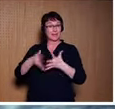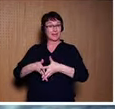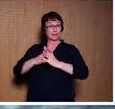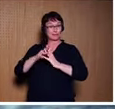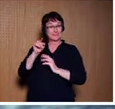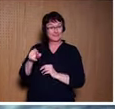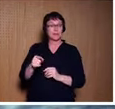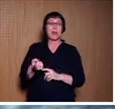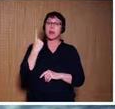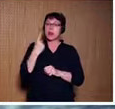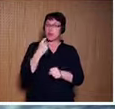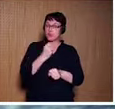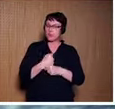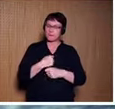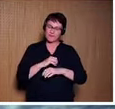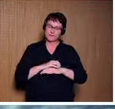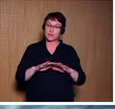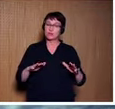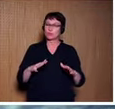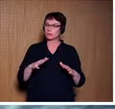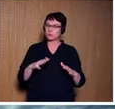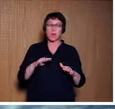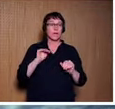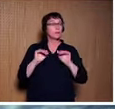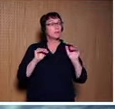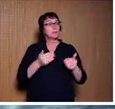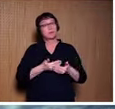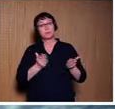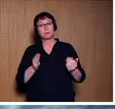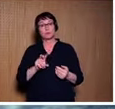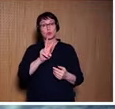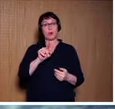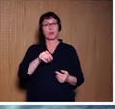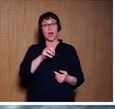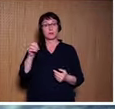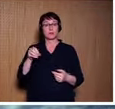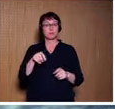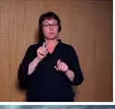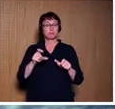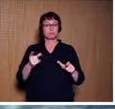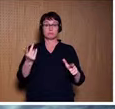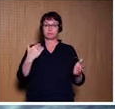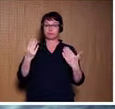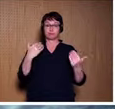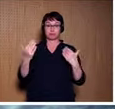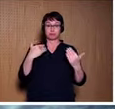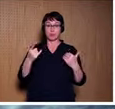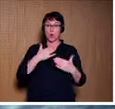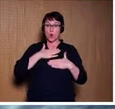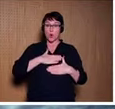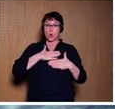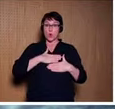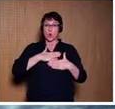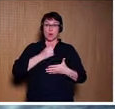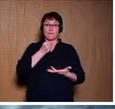had our first open call. We had more than 2,000 expressions of interest. More than half of the applications came from Africa. What does this